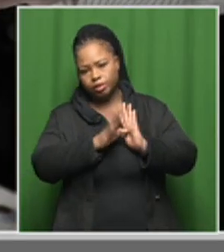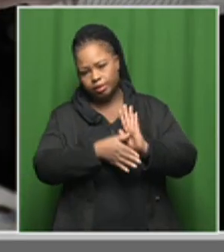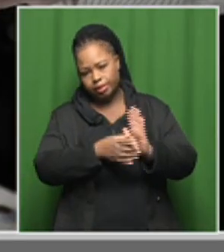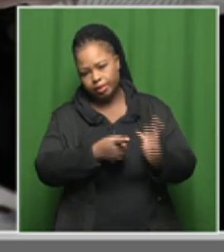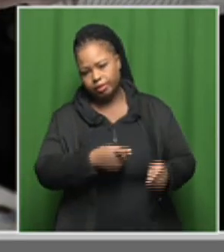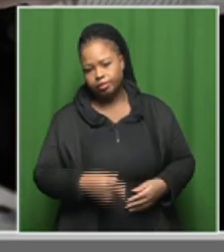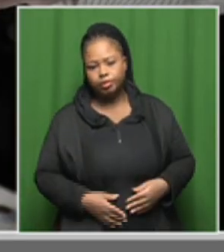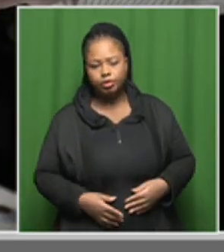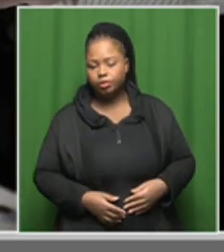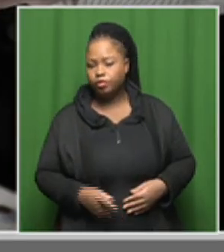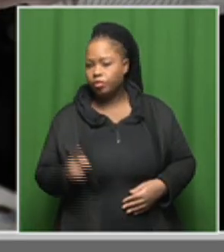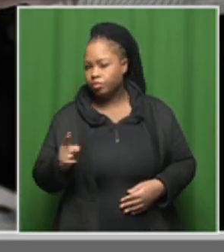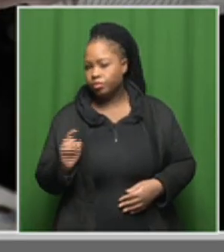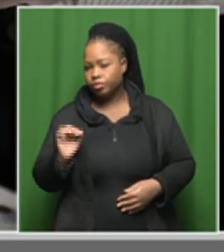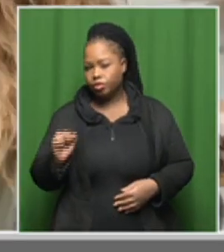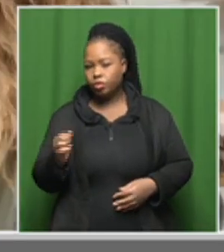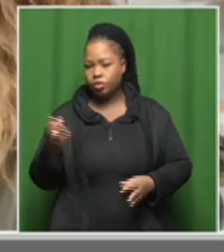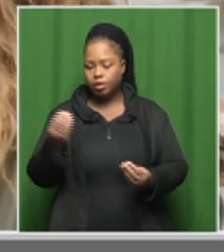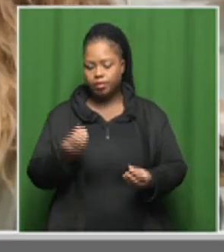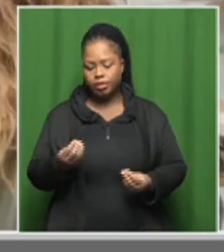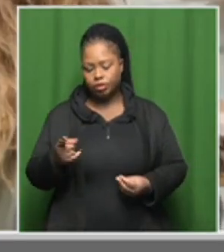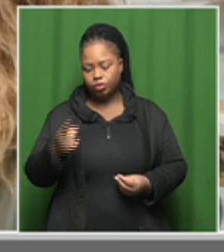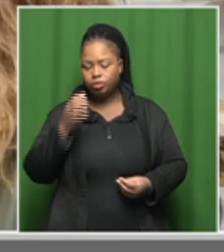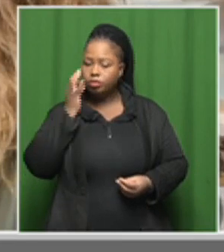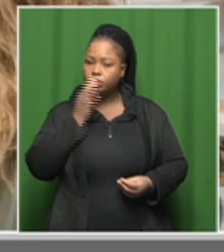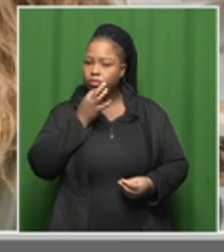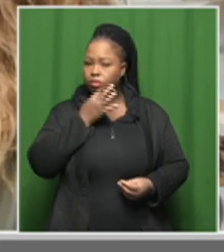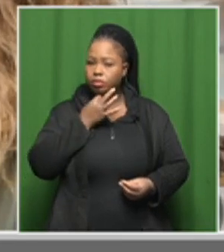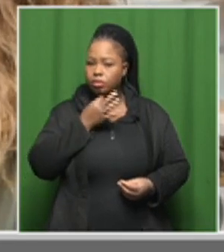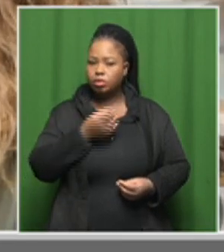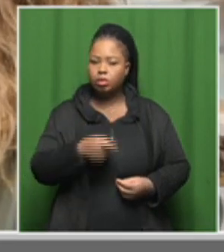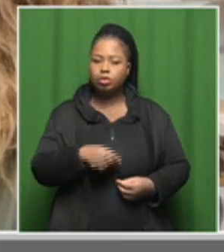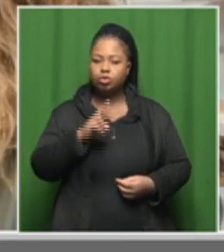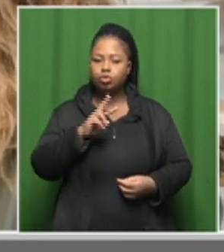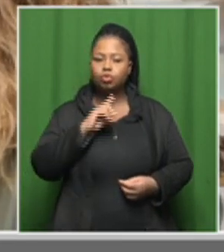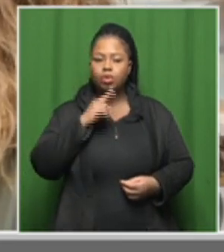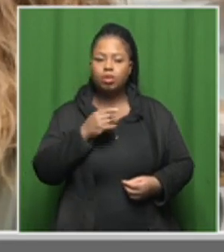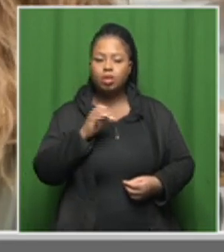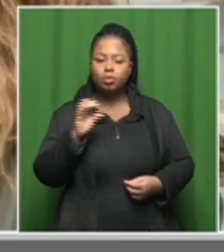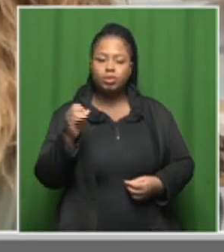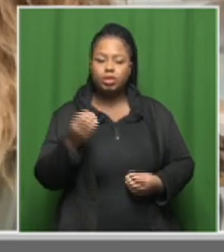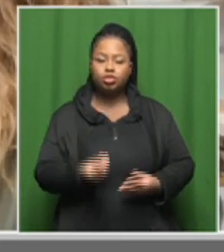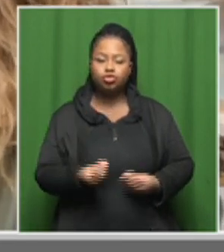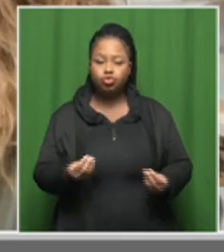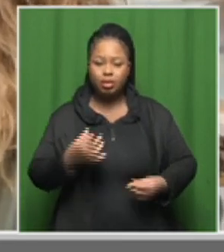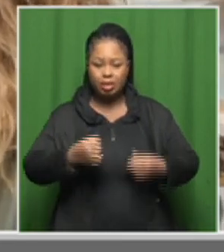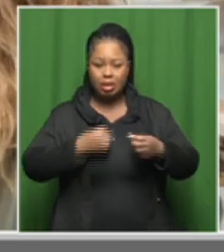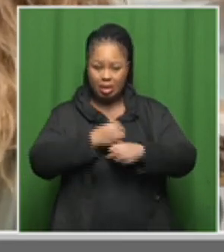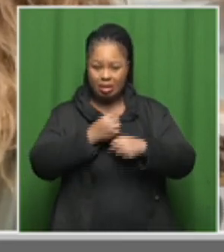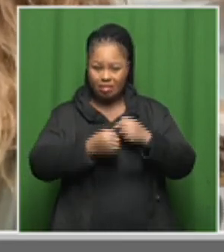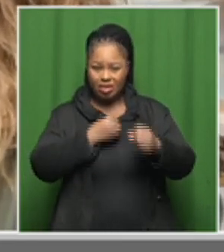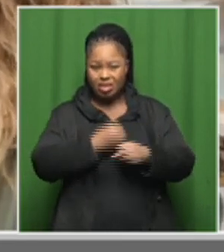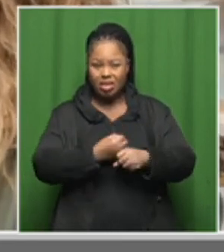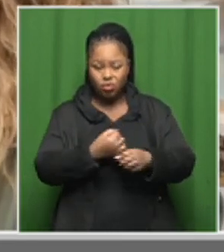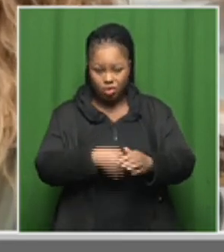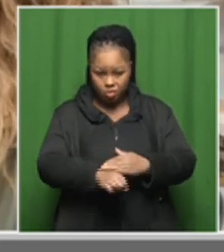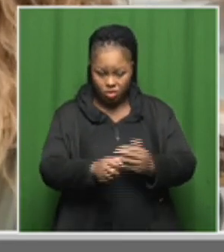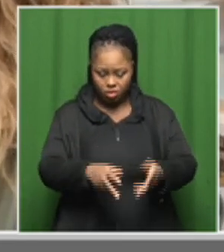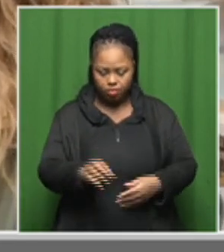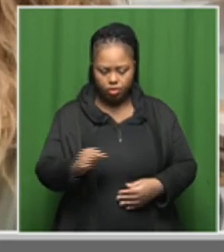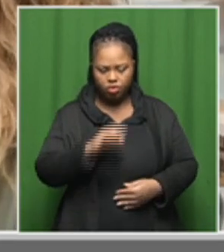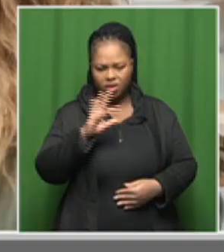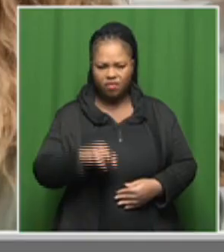your numbers, you say that at least 2,000 children are born every year with clubfoot in South